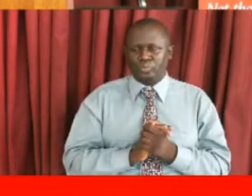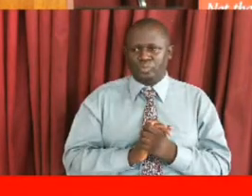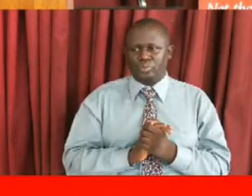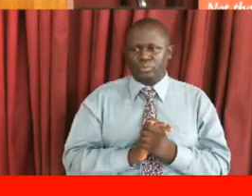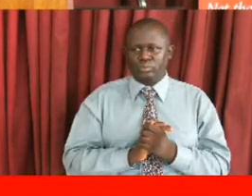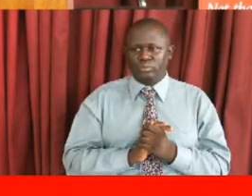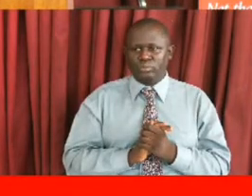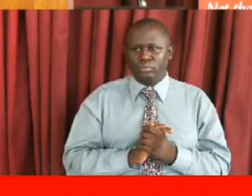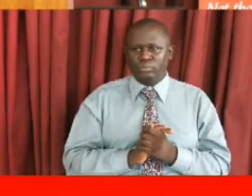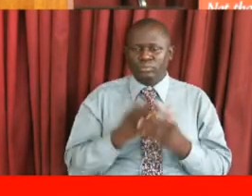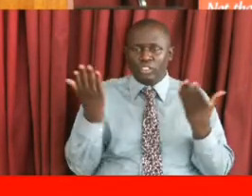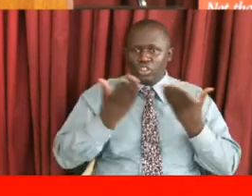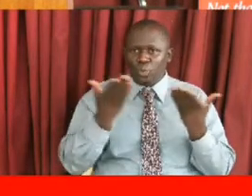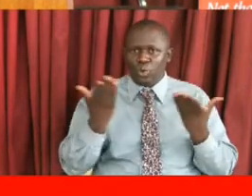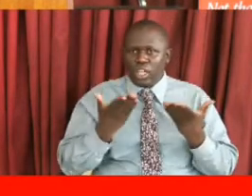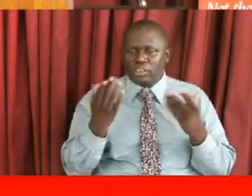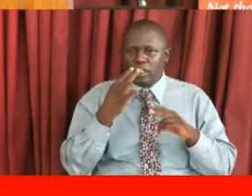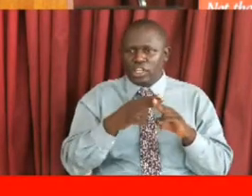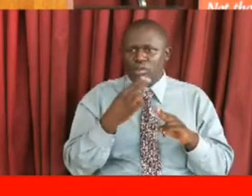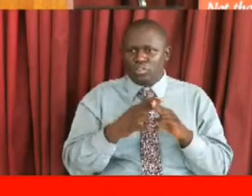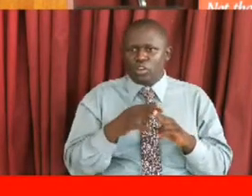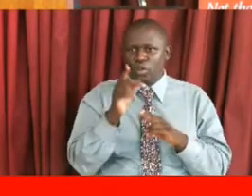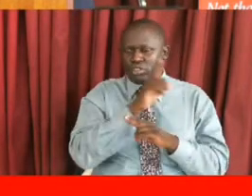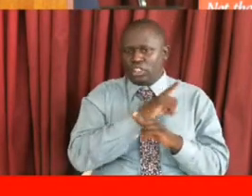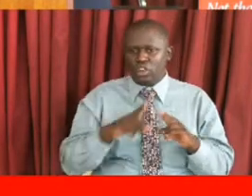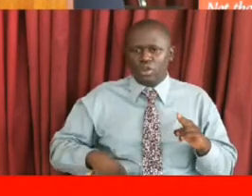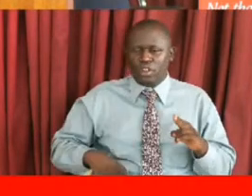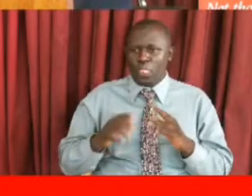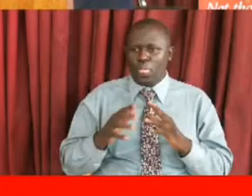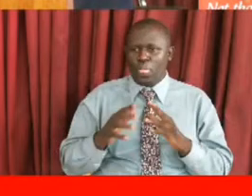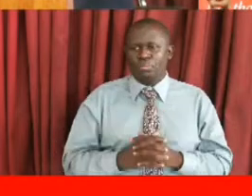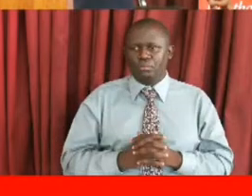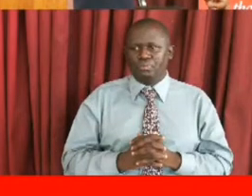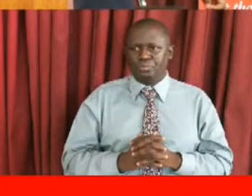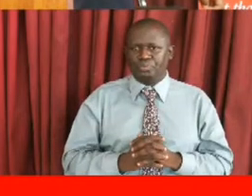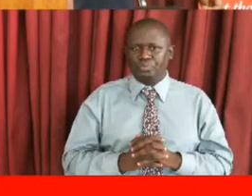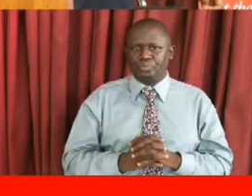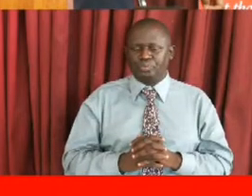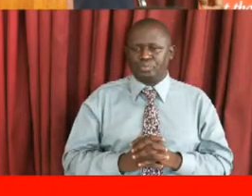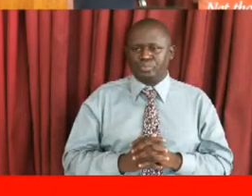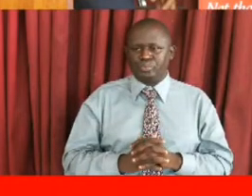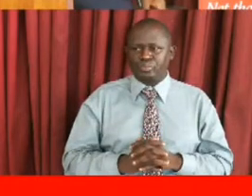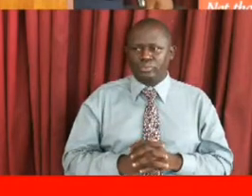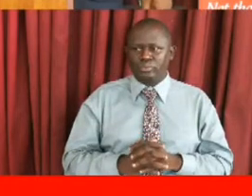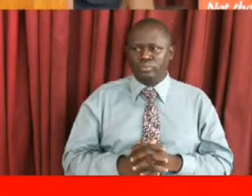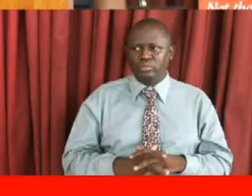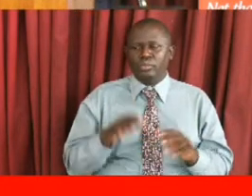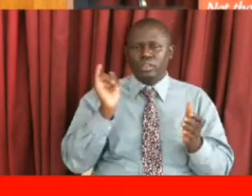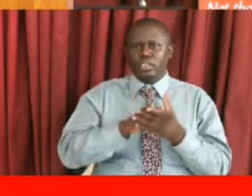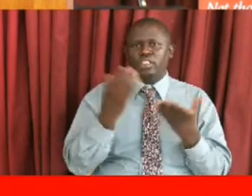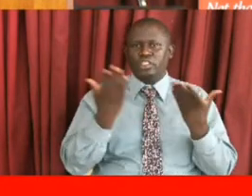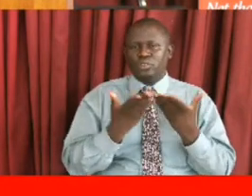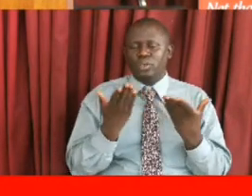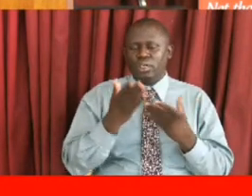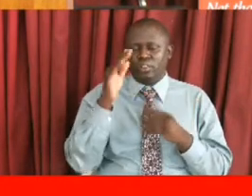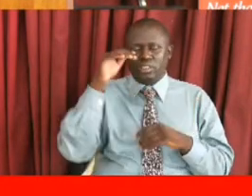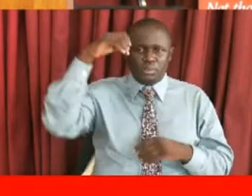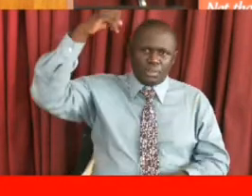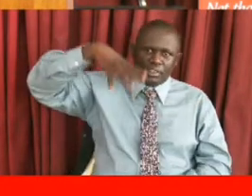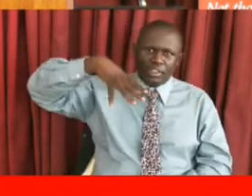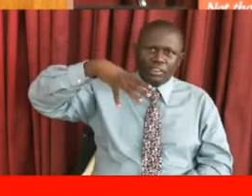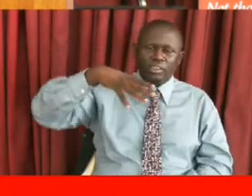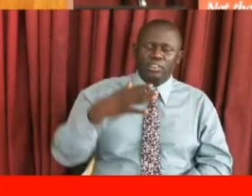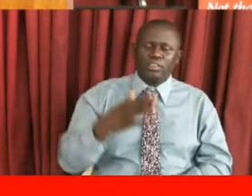house so where name of the Lord is that is where the